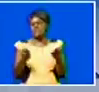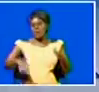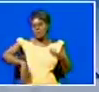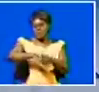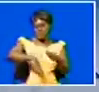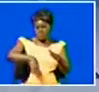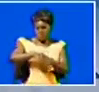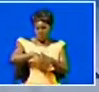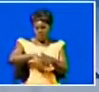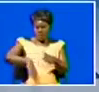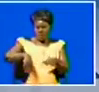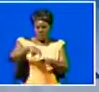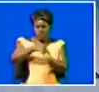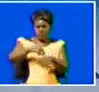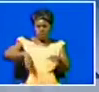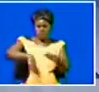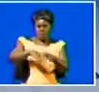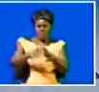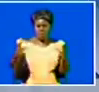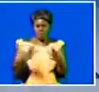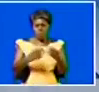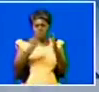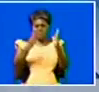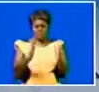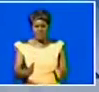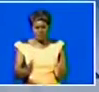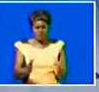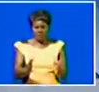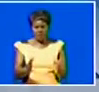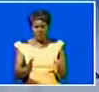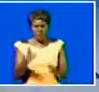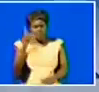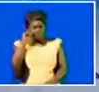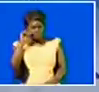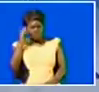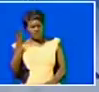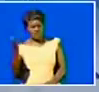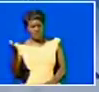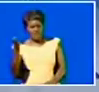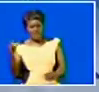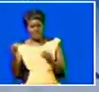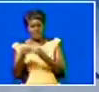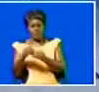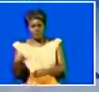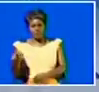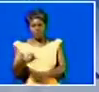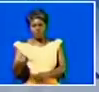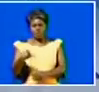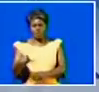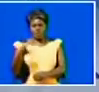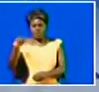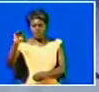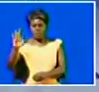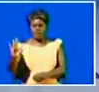Football, where Harambee Stars head coach, that is Sebastian Migne, has been in Mombasa meeting local FKF and CAF trained